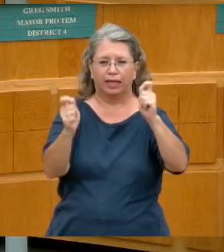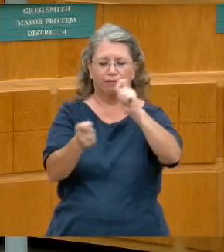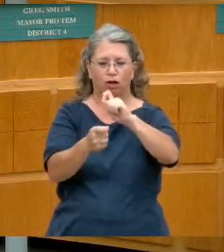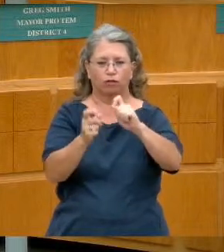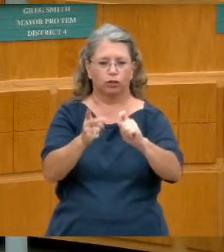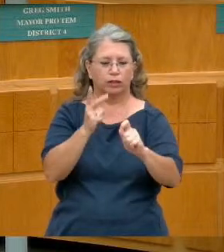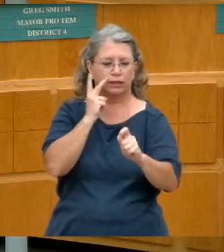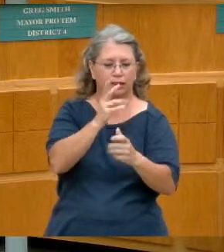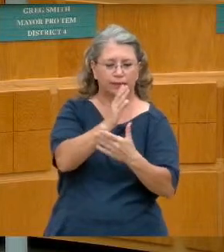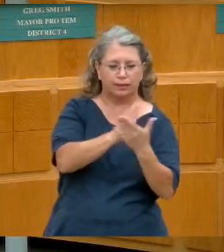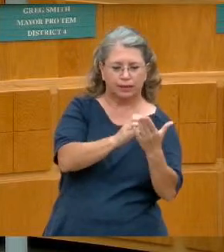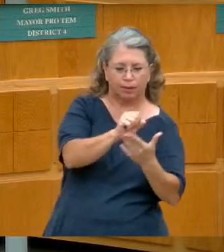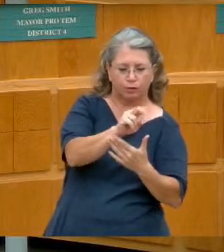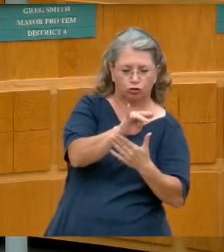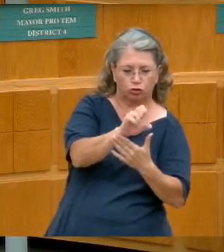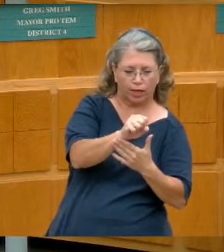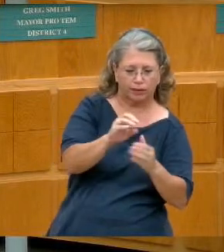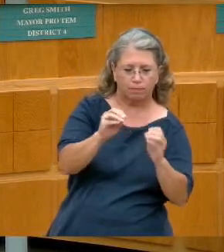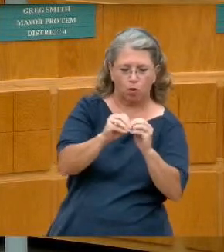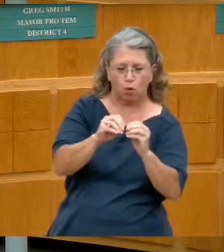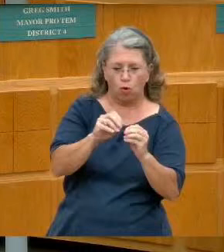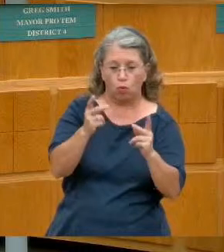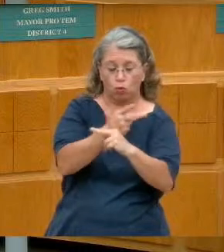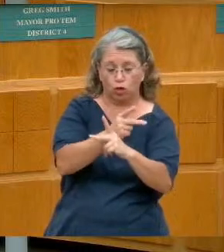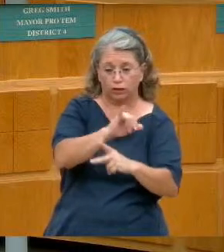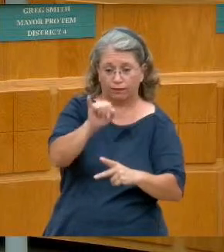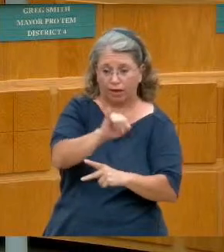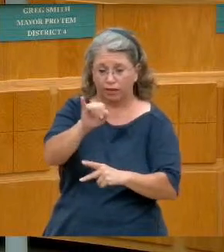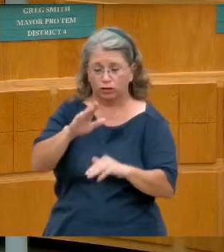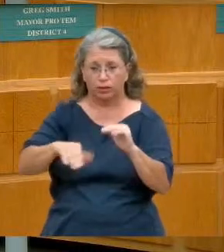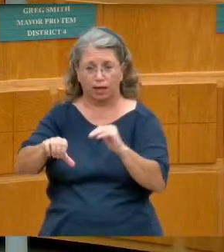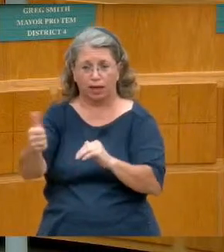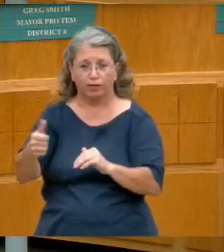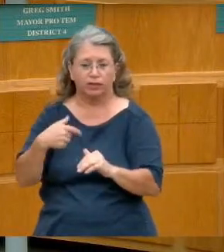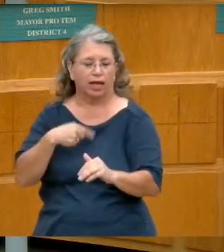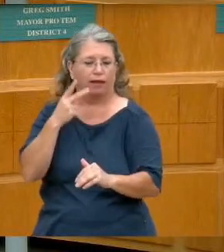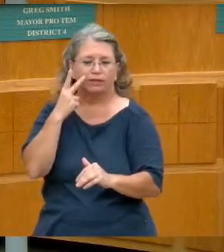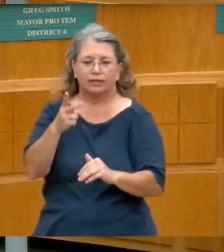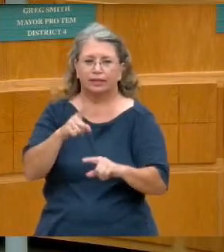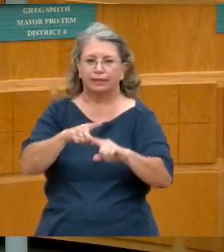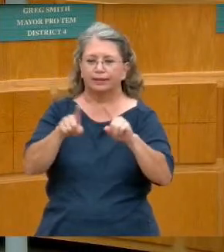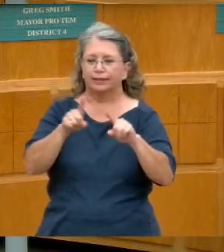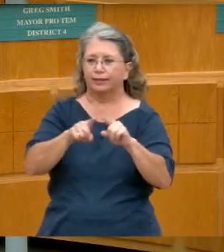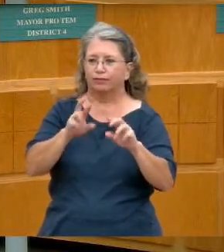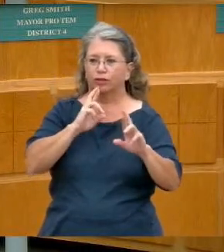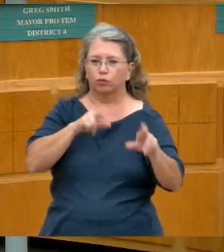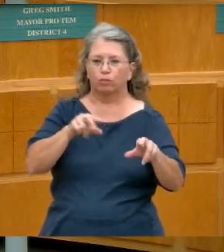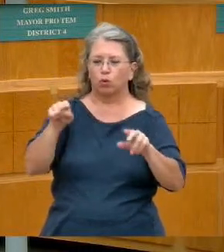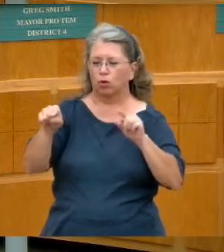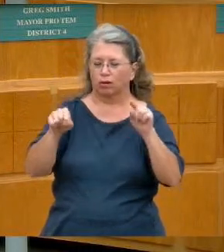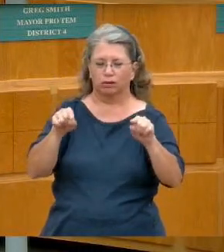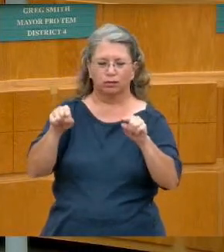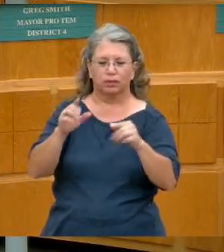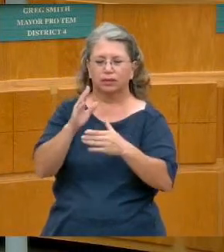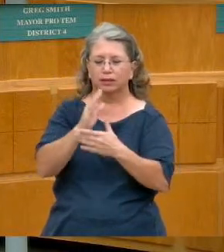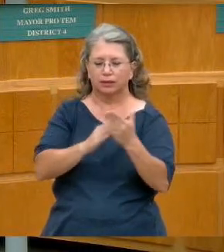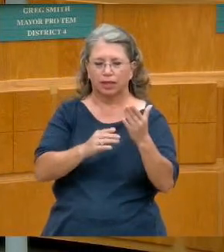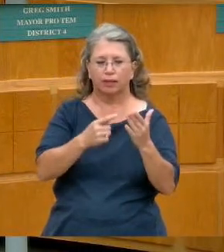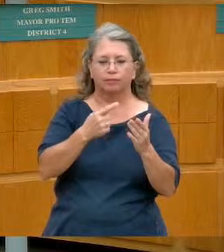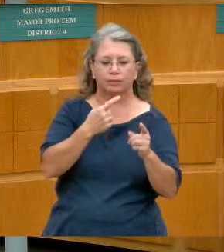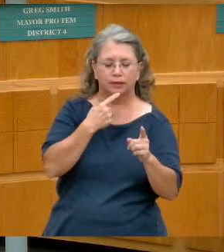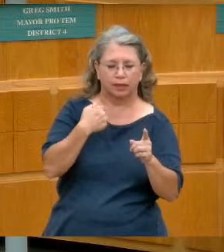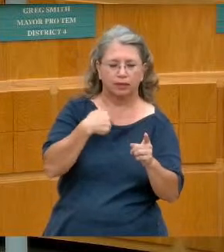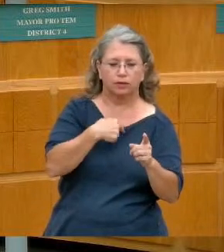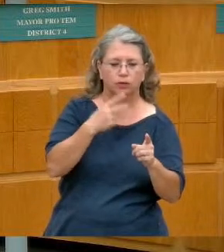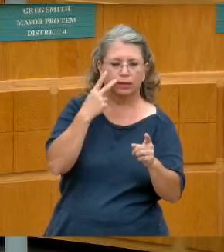some strains are more infectious than others, I've seen conflicting reports where there's some reports where you see an increased